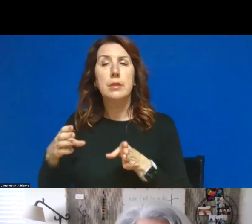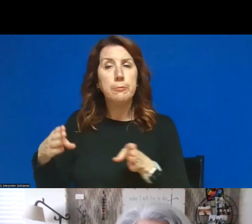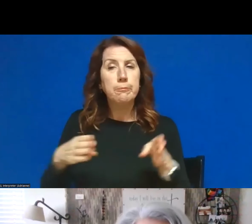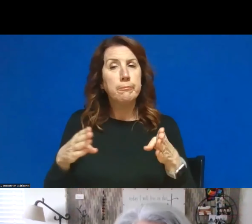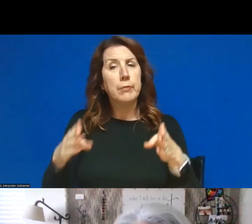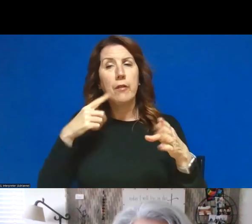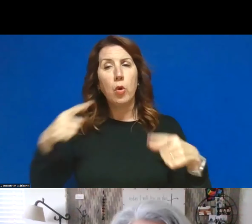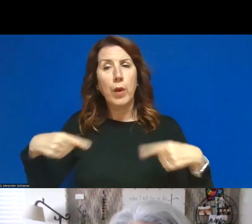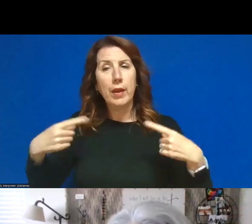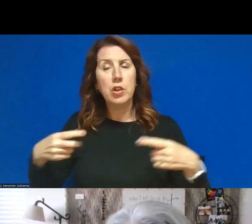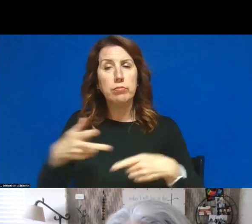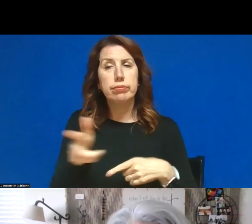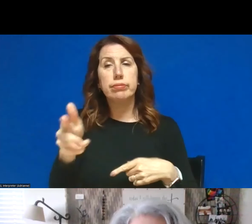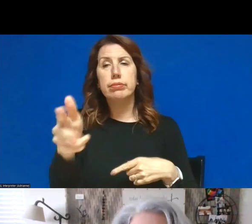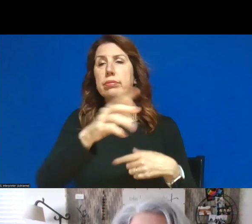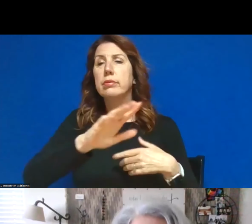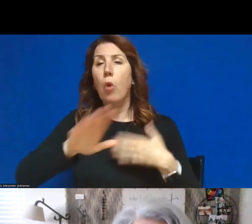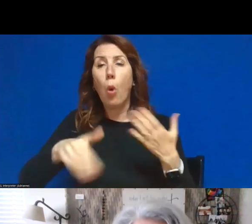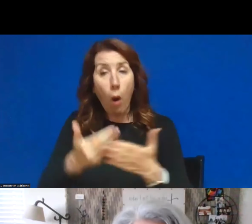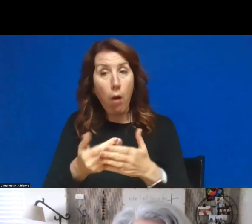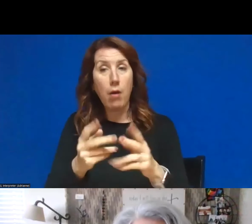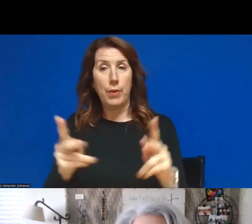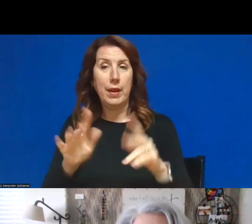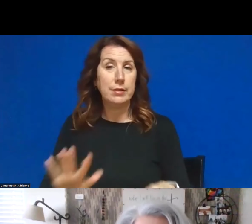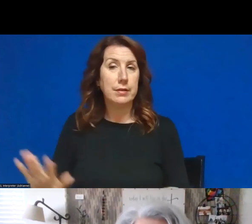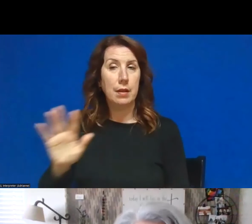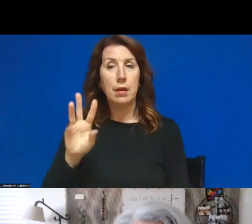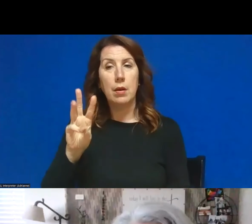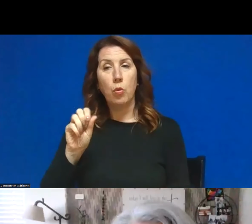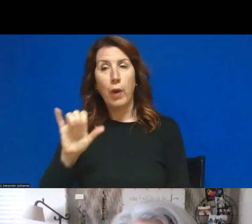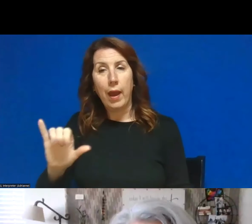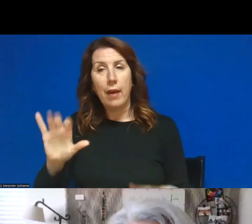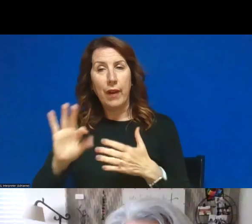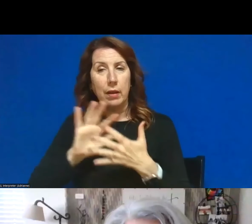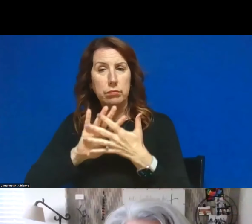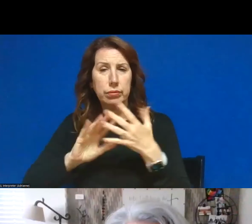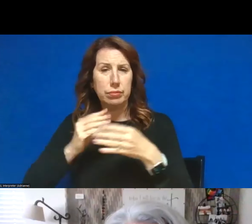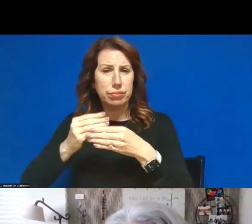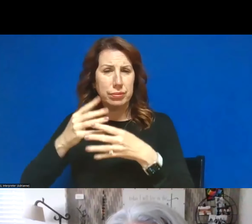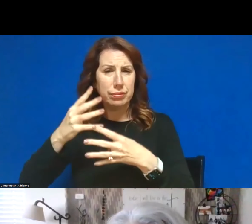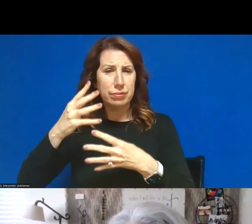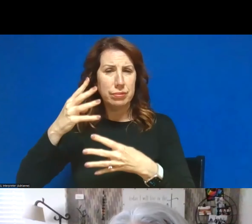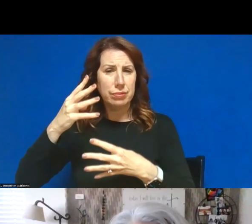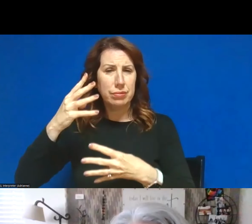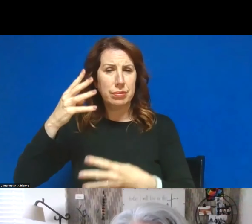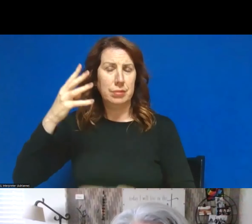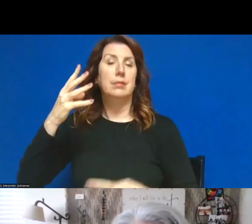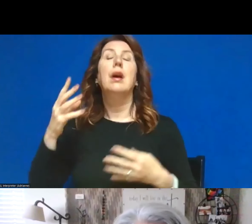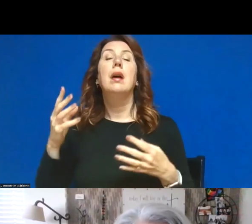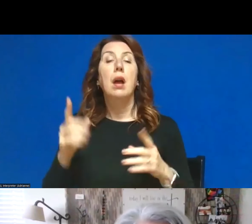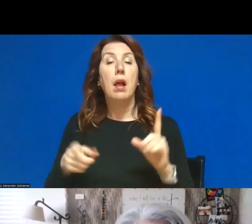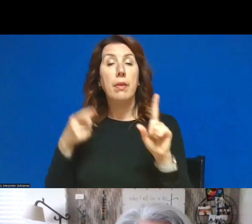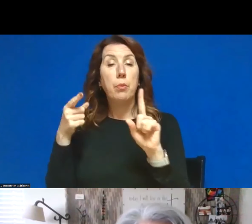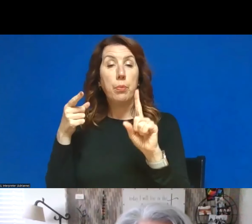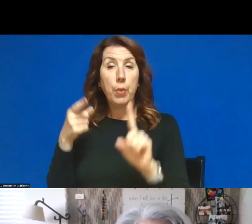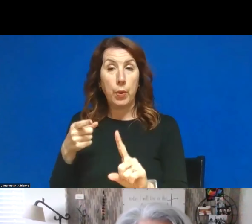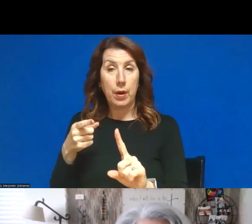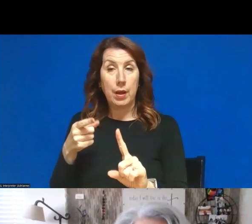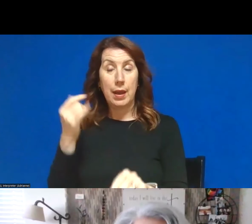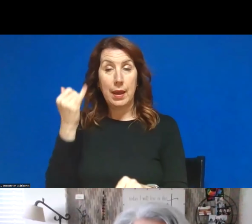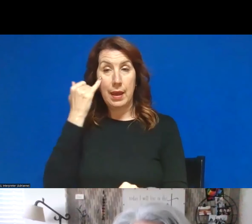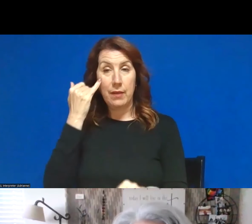from all places and spaces, wayfinding, and the list goes on. The idea is if it's relating